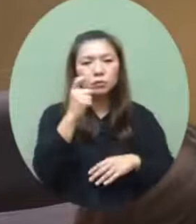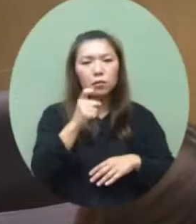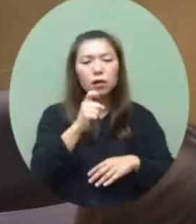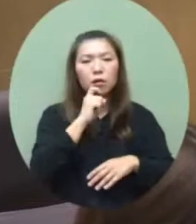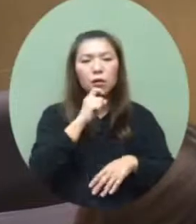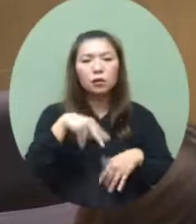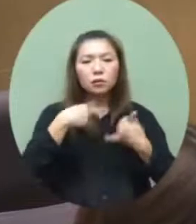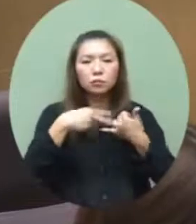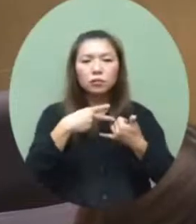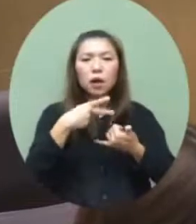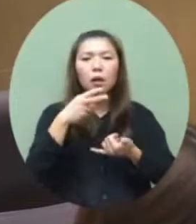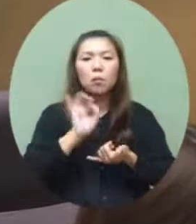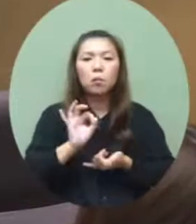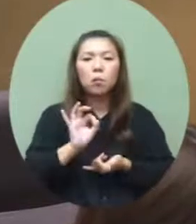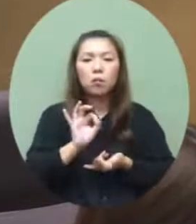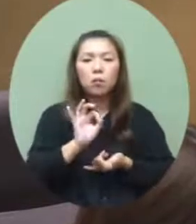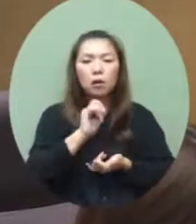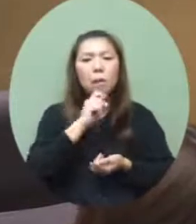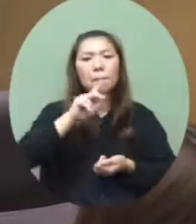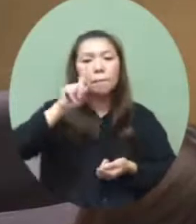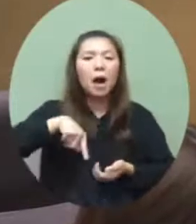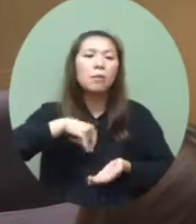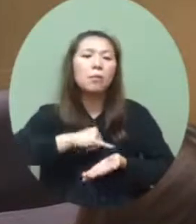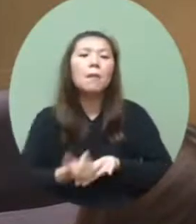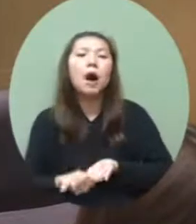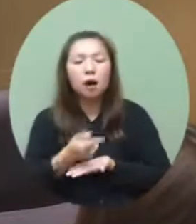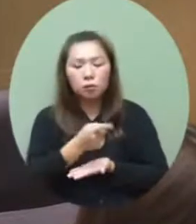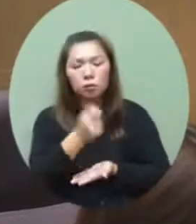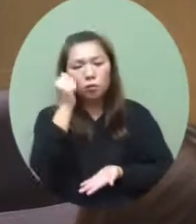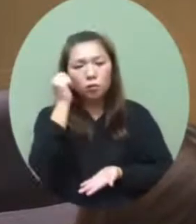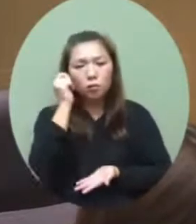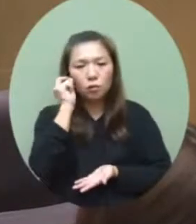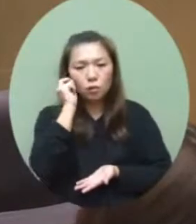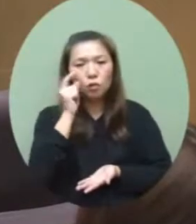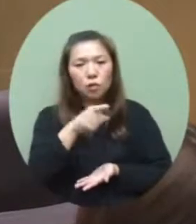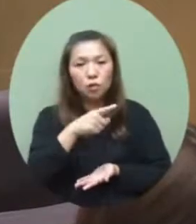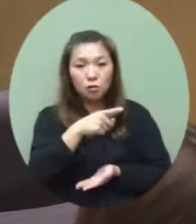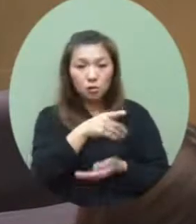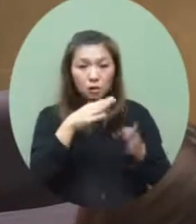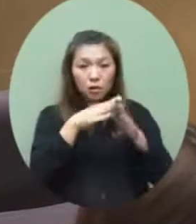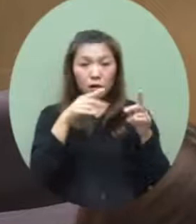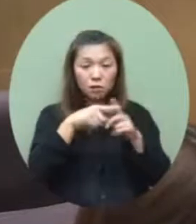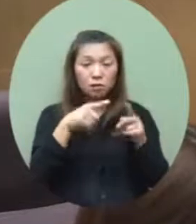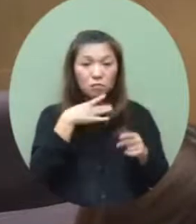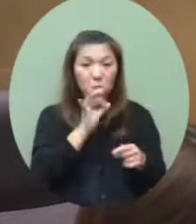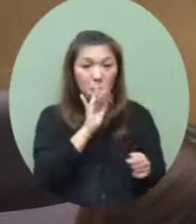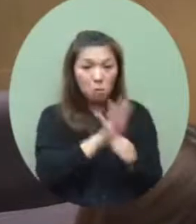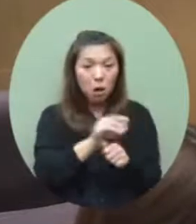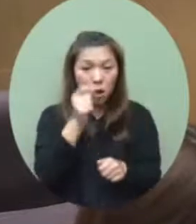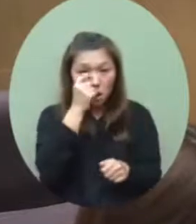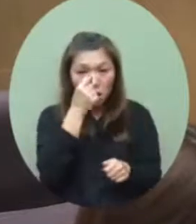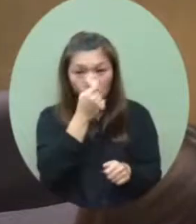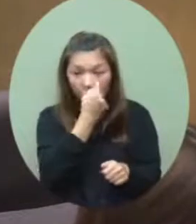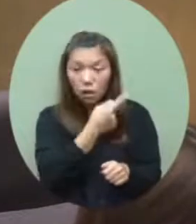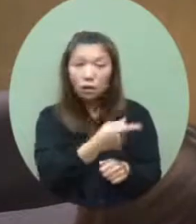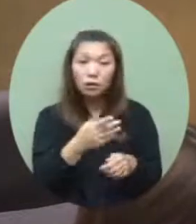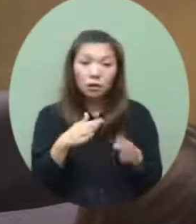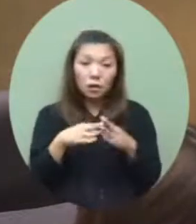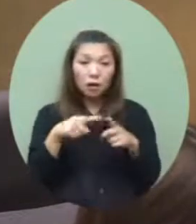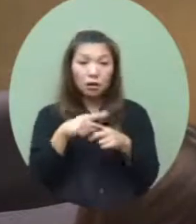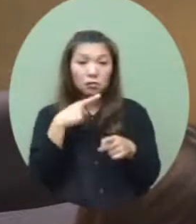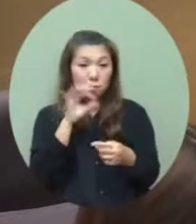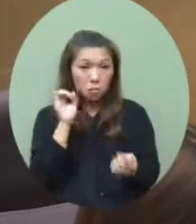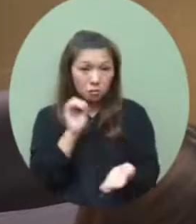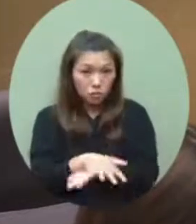stream immediately or progressively? About the 89-year-old female patient who passed away, was there